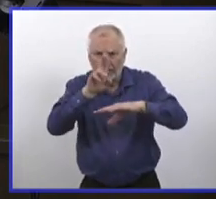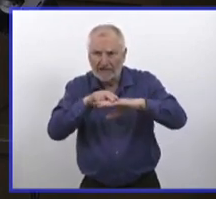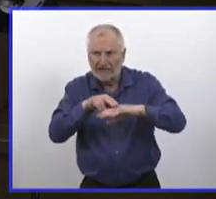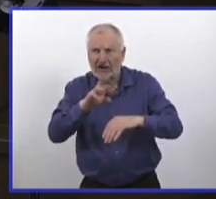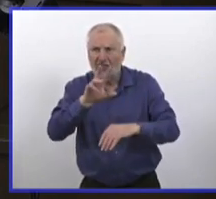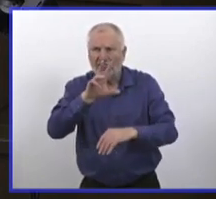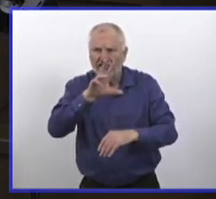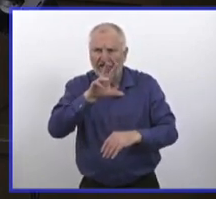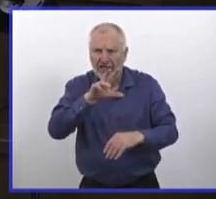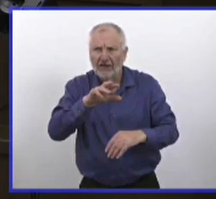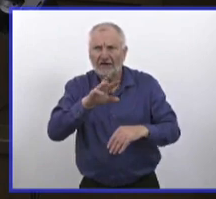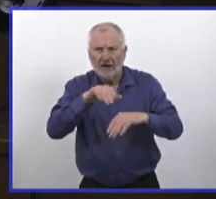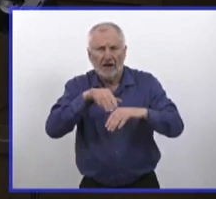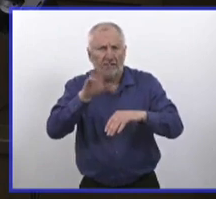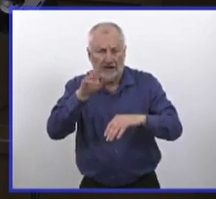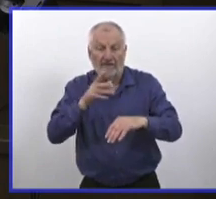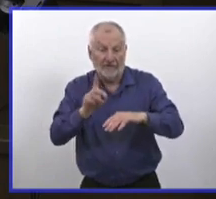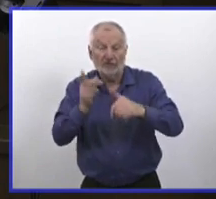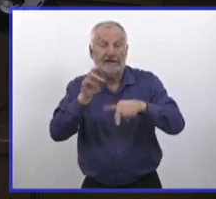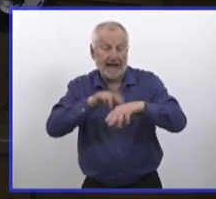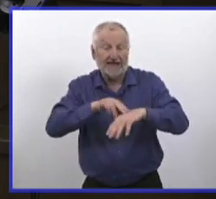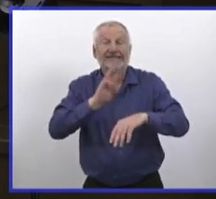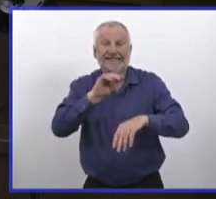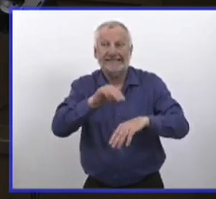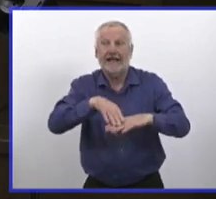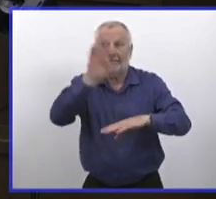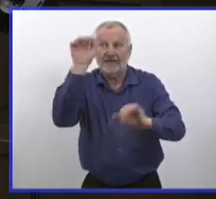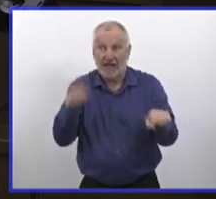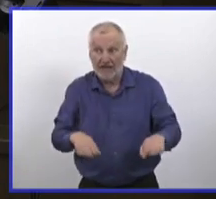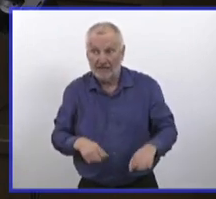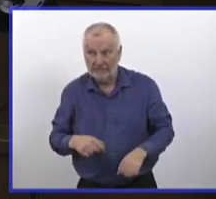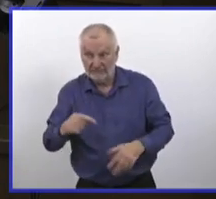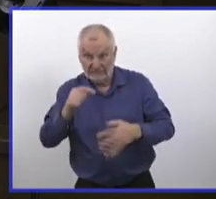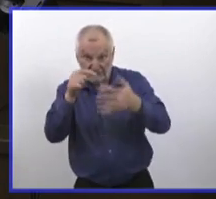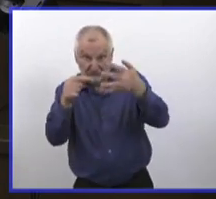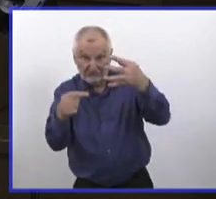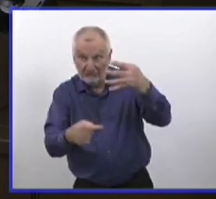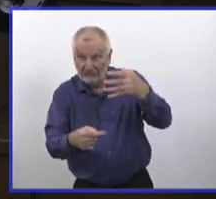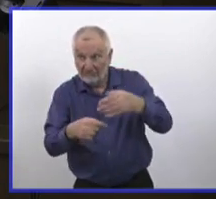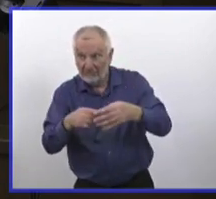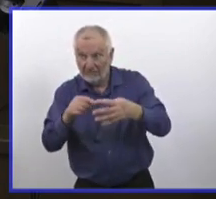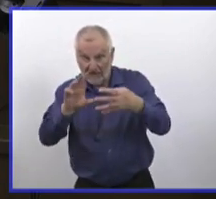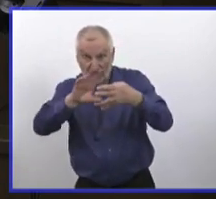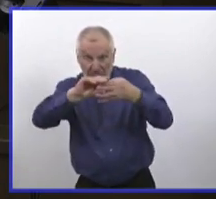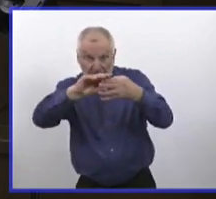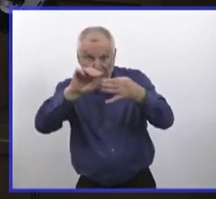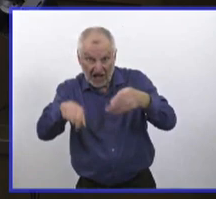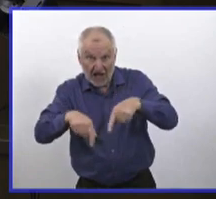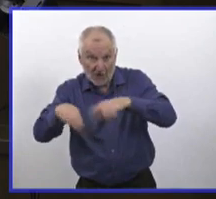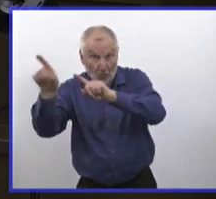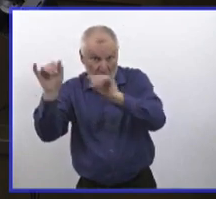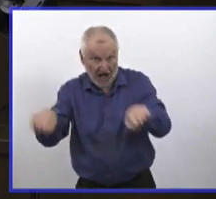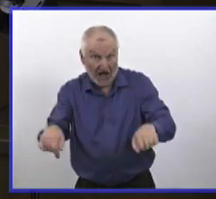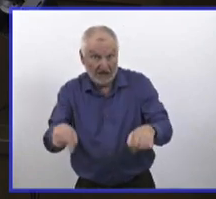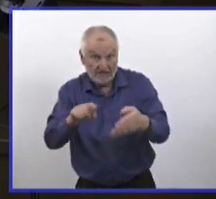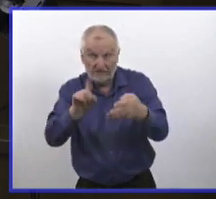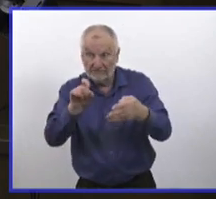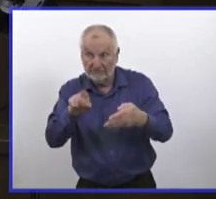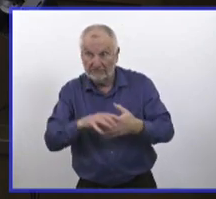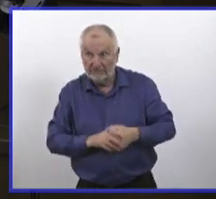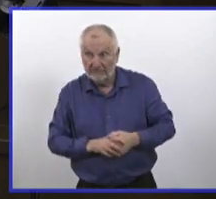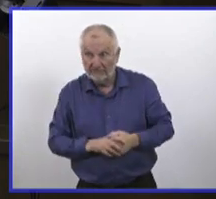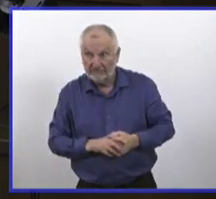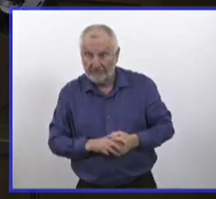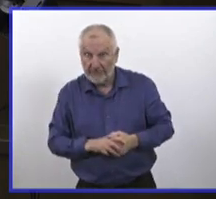or is it just priority list 1, 2, and then those folks that would fall into the Pfizer Moderna part as